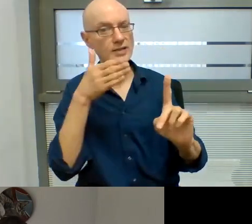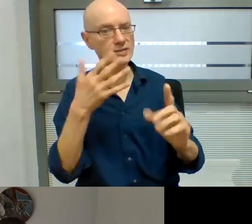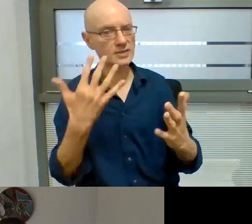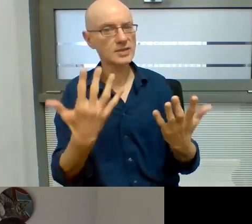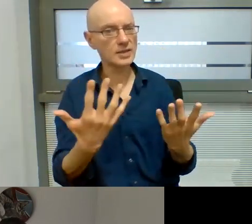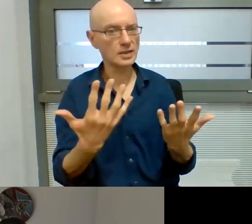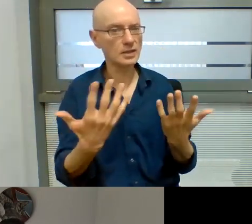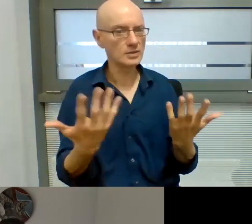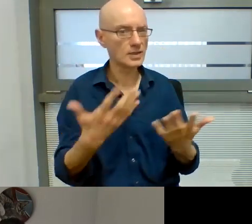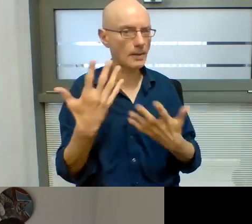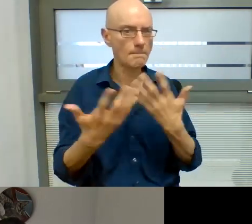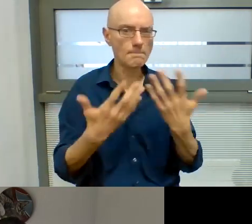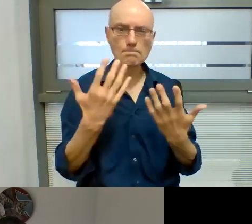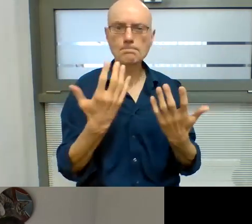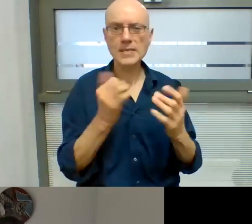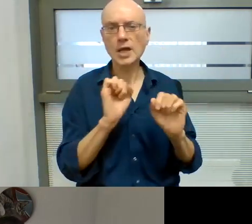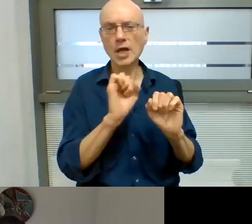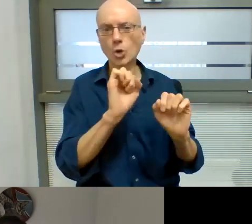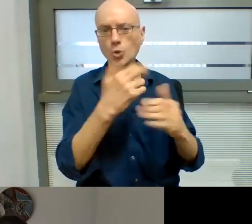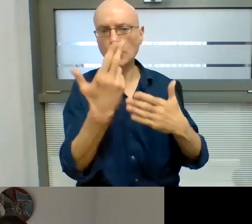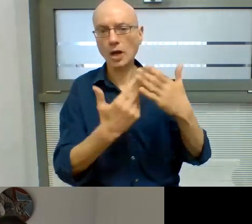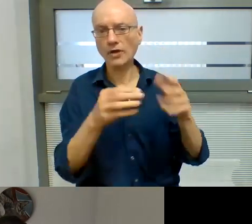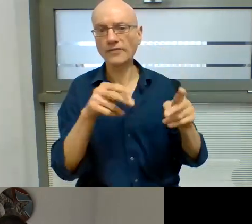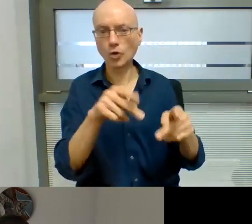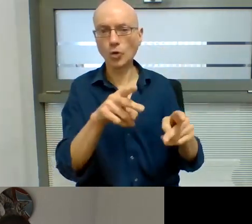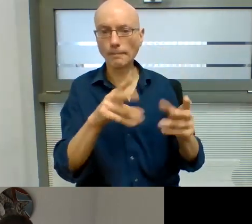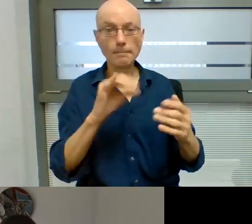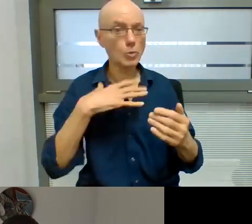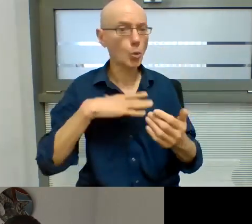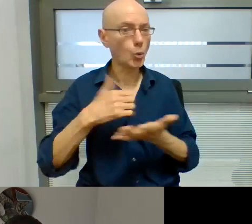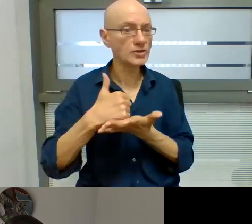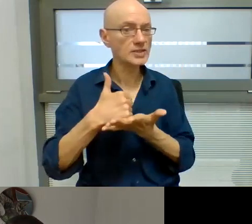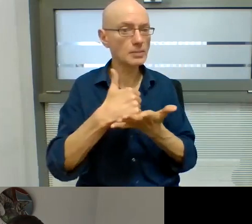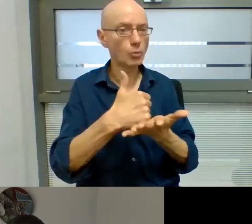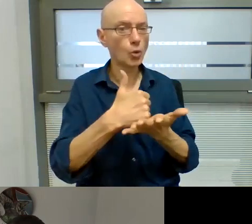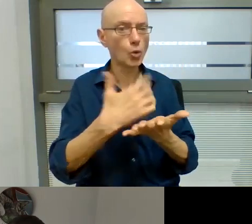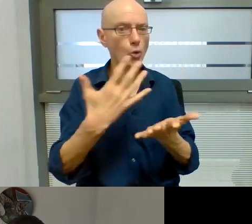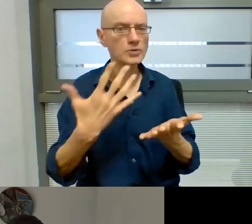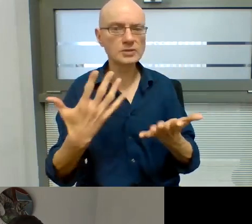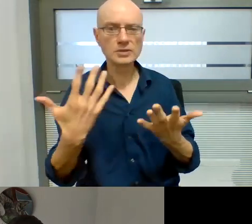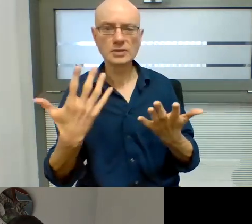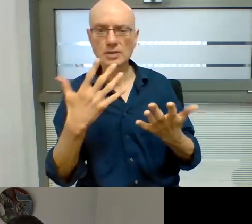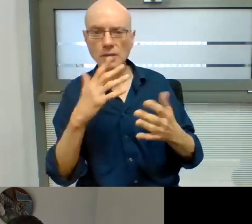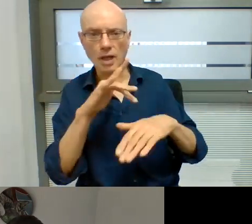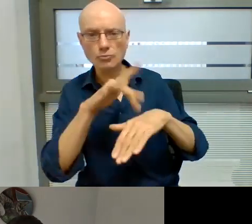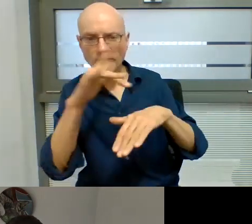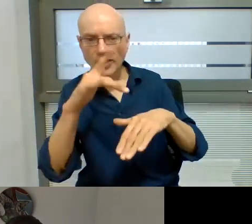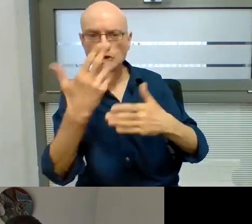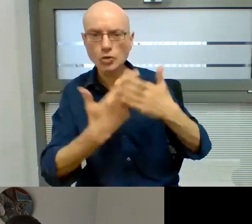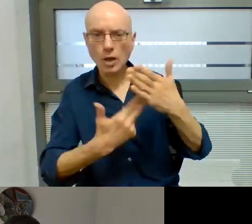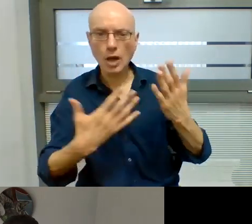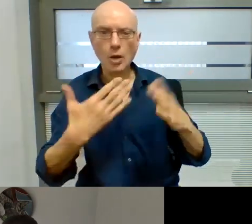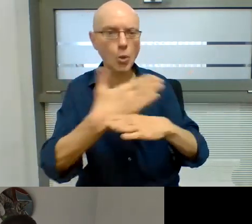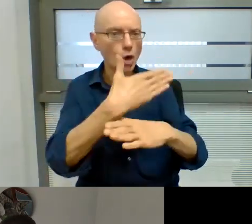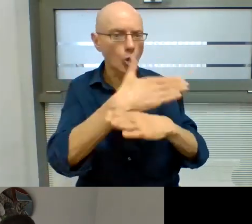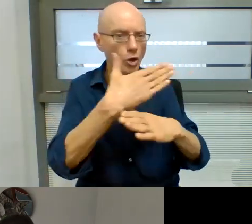own art form. They might want support in you know, in professional arts practice, how